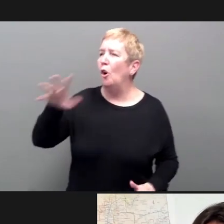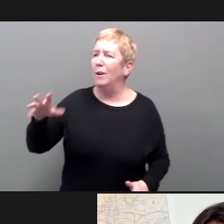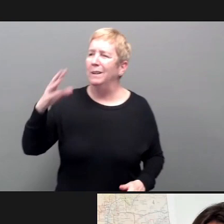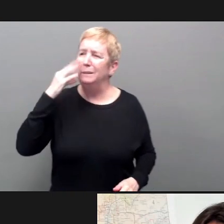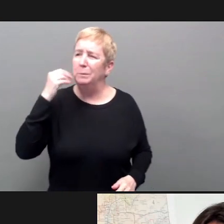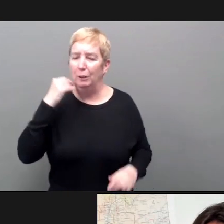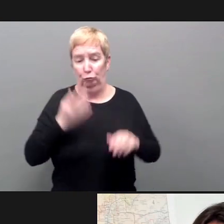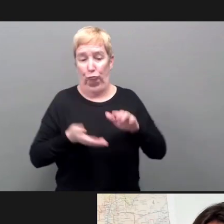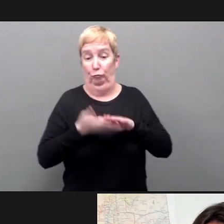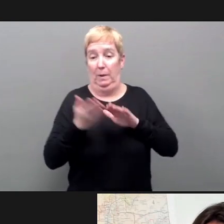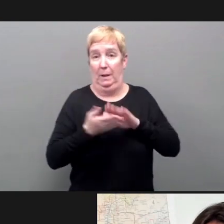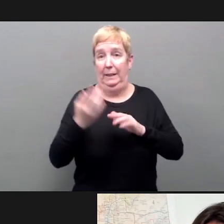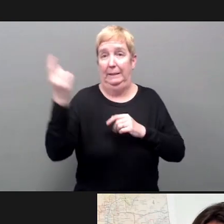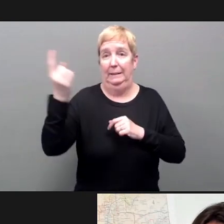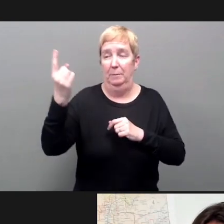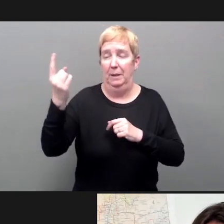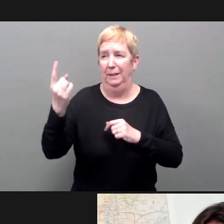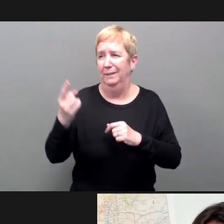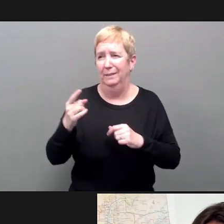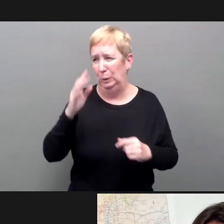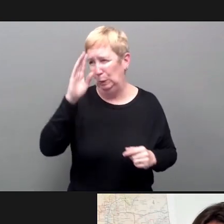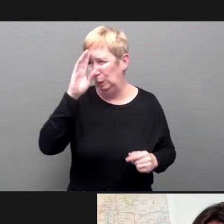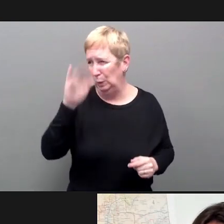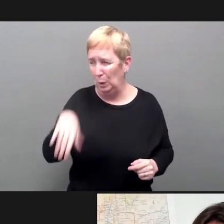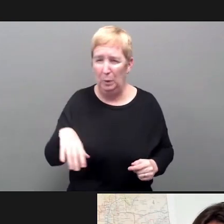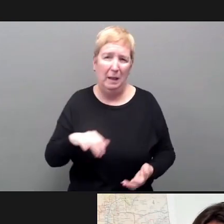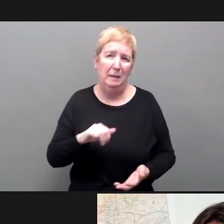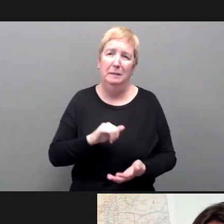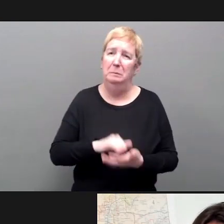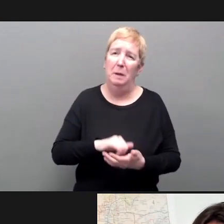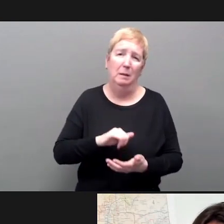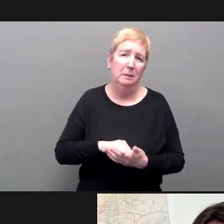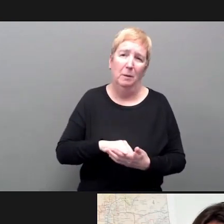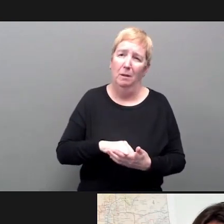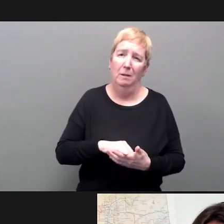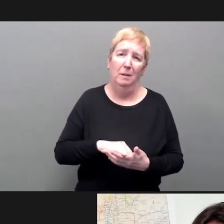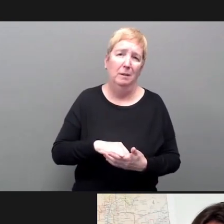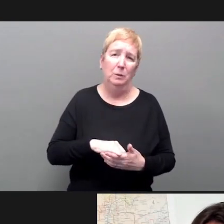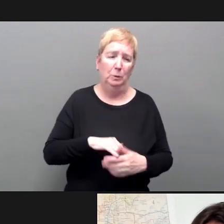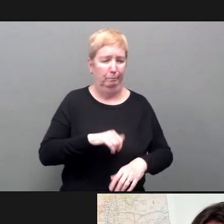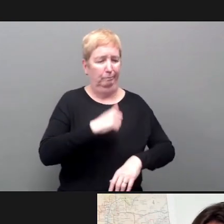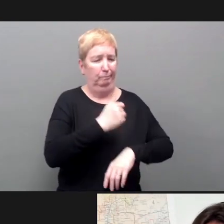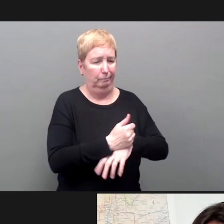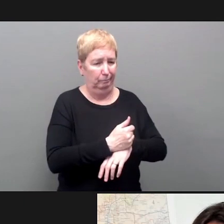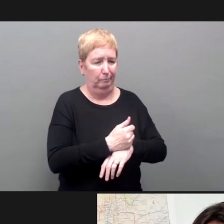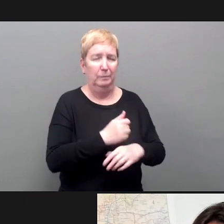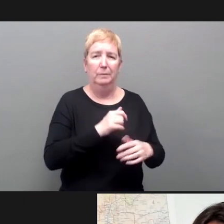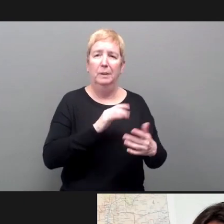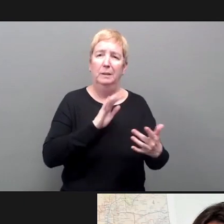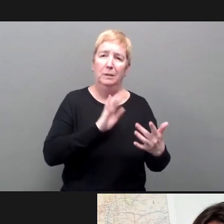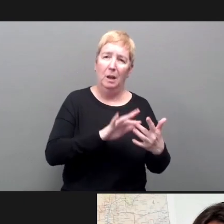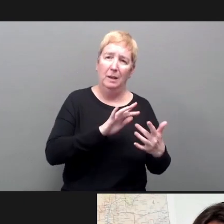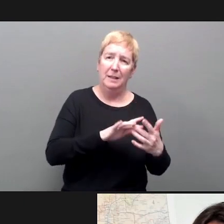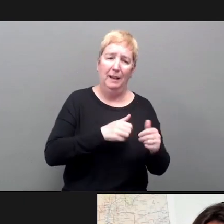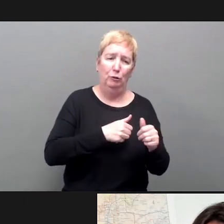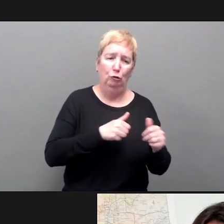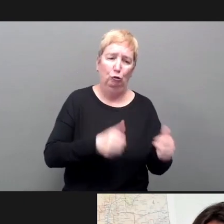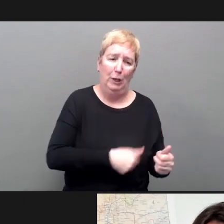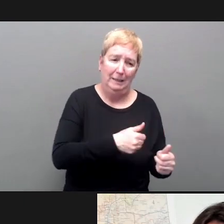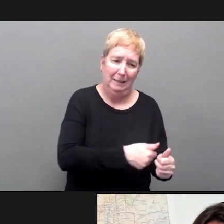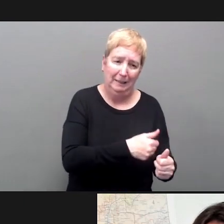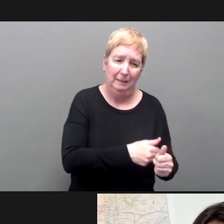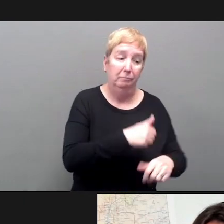that there's no possibility of successfully staffing a contact tracing unit to deal with 100 cases a